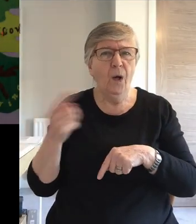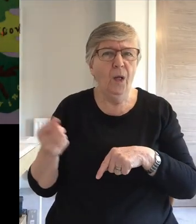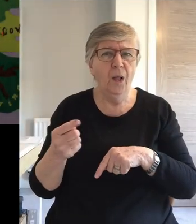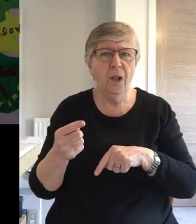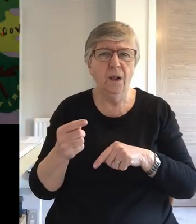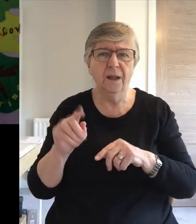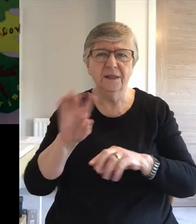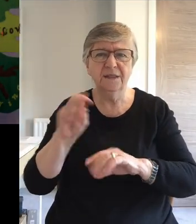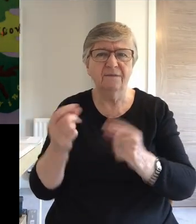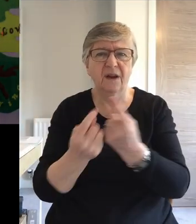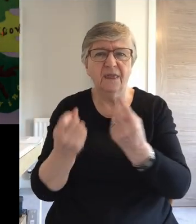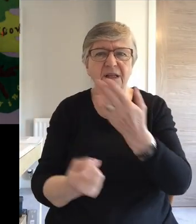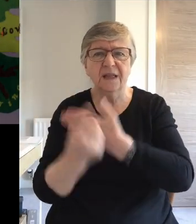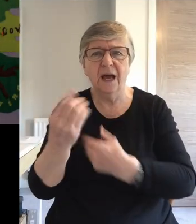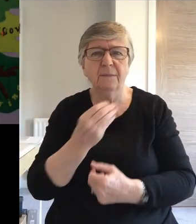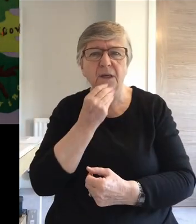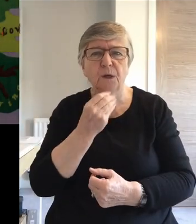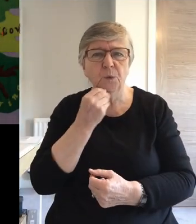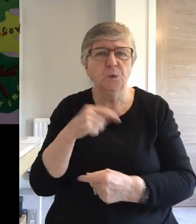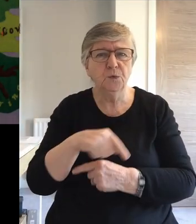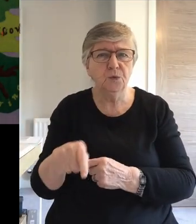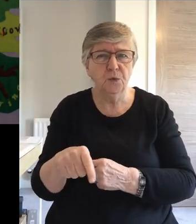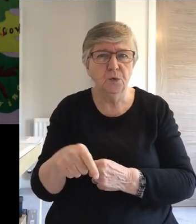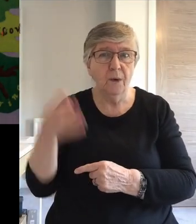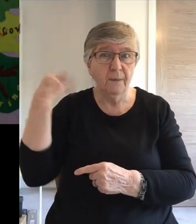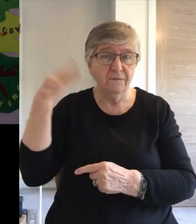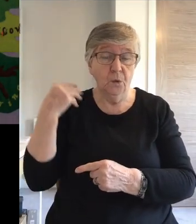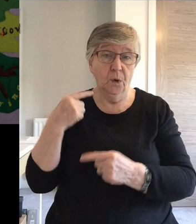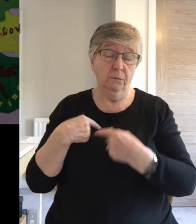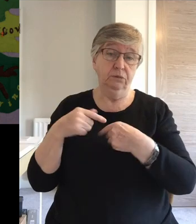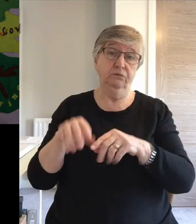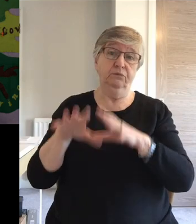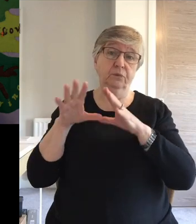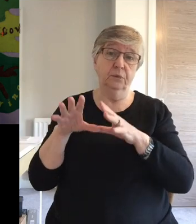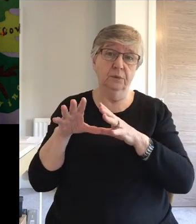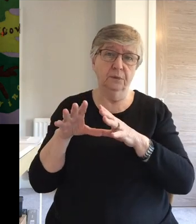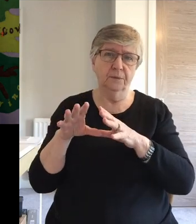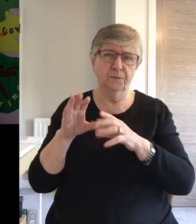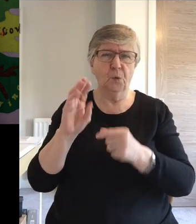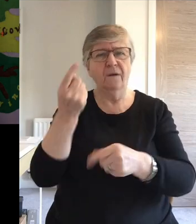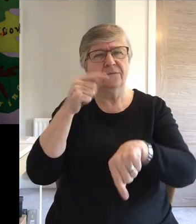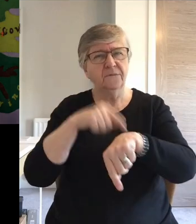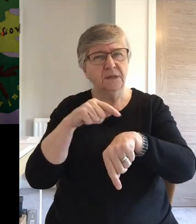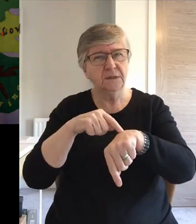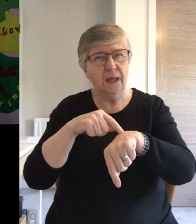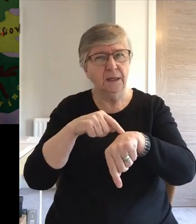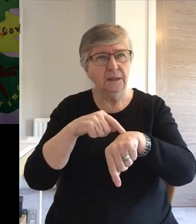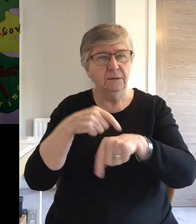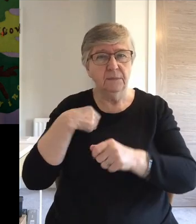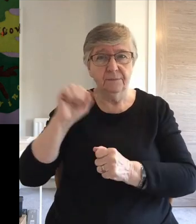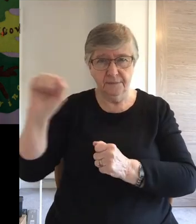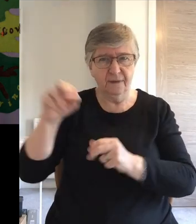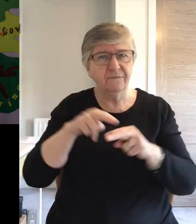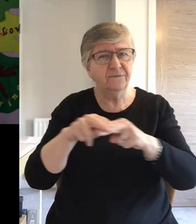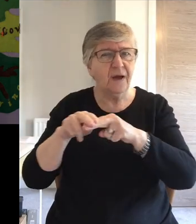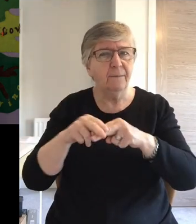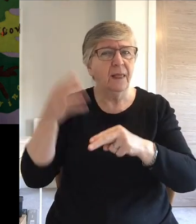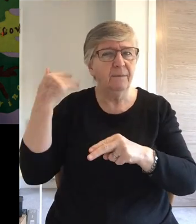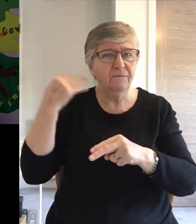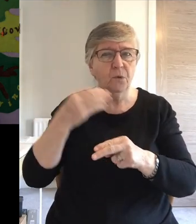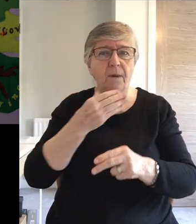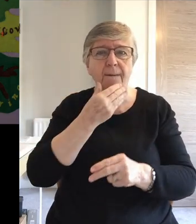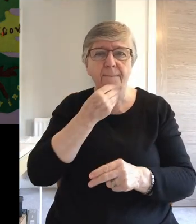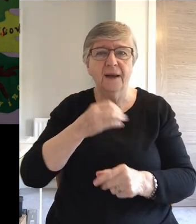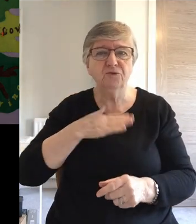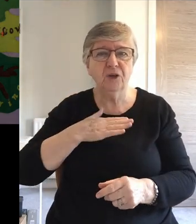to some different things that once stood out when first my relatives of ours moved